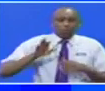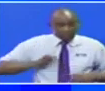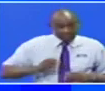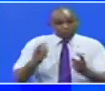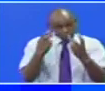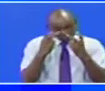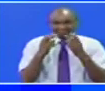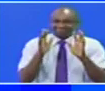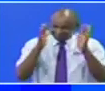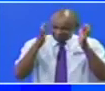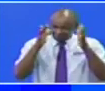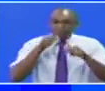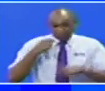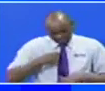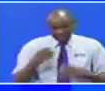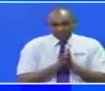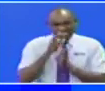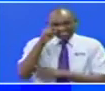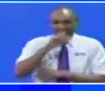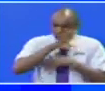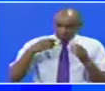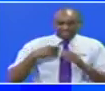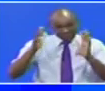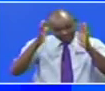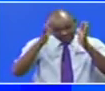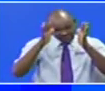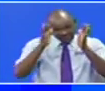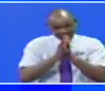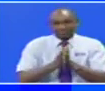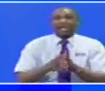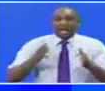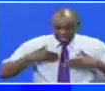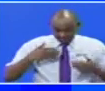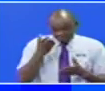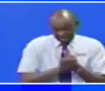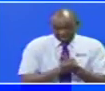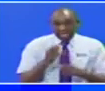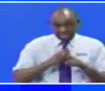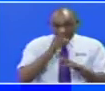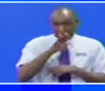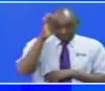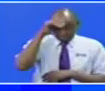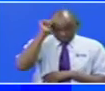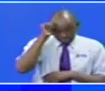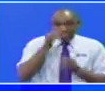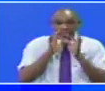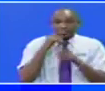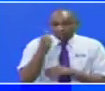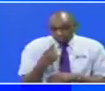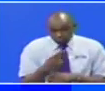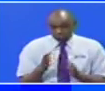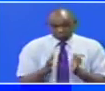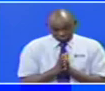us tonight from me and the entire KTN News family. We're glad you could join us. My name is Sophia Wanuna. Our sign language